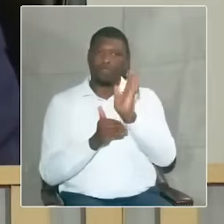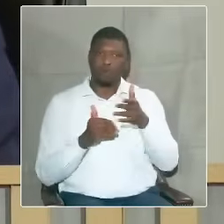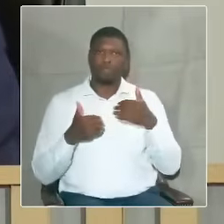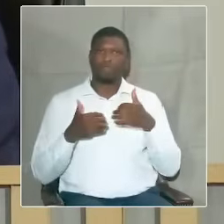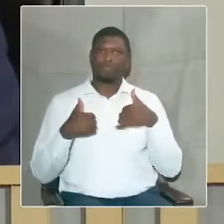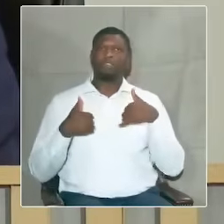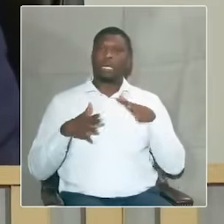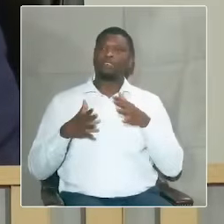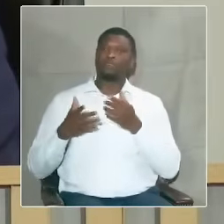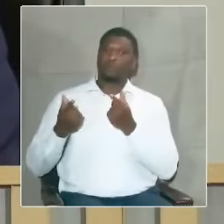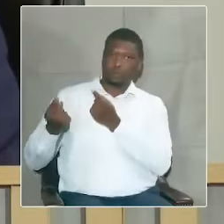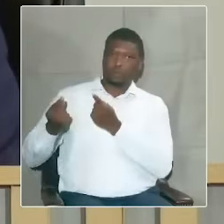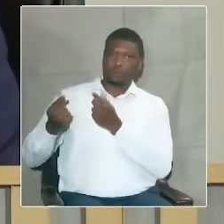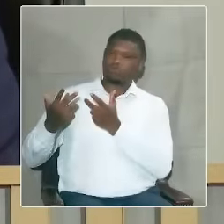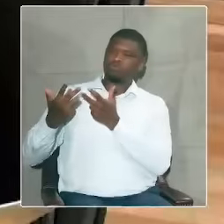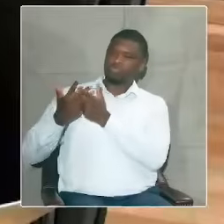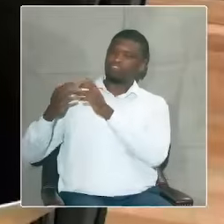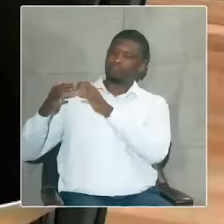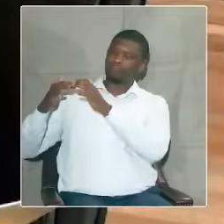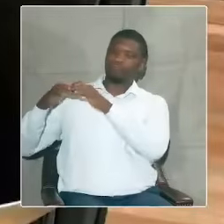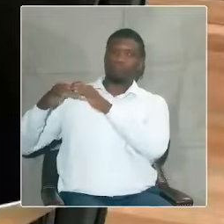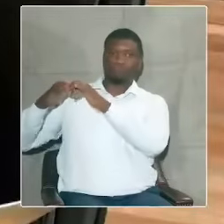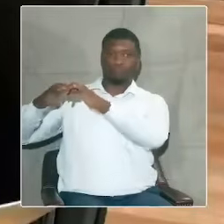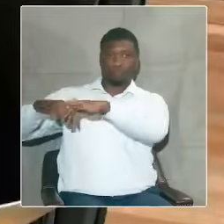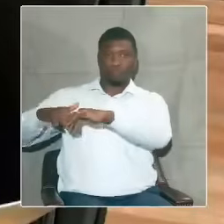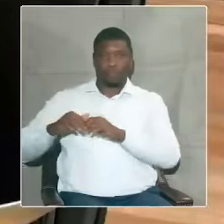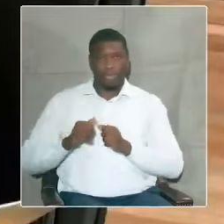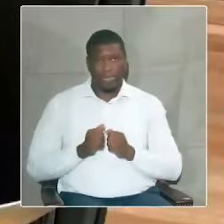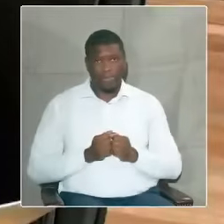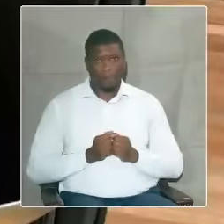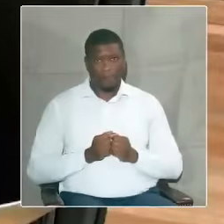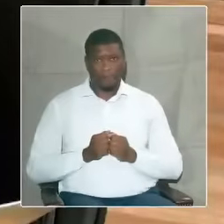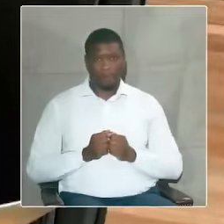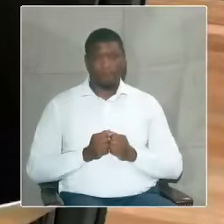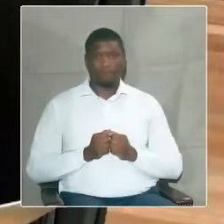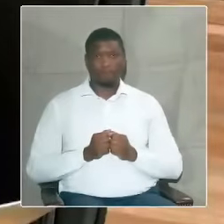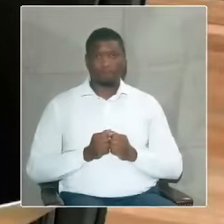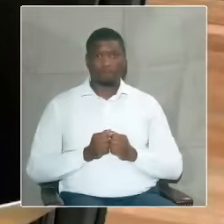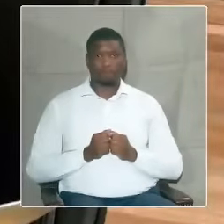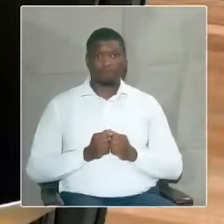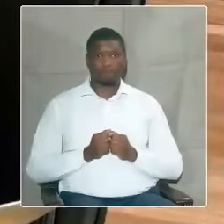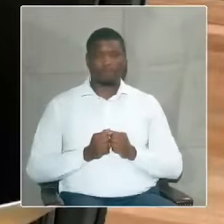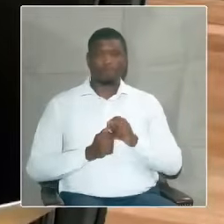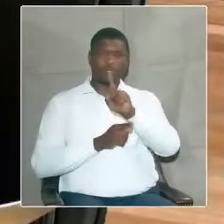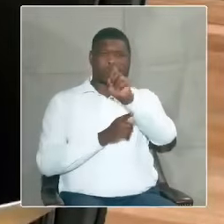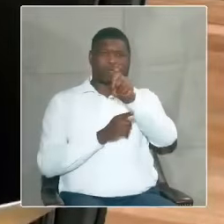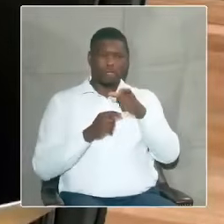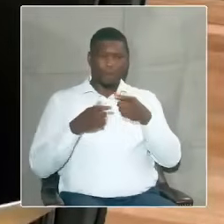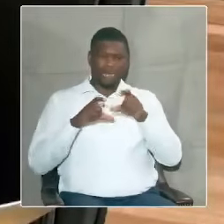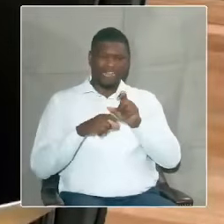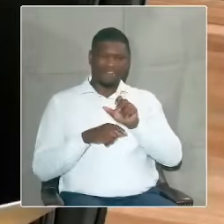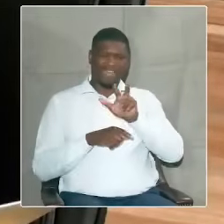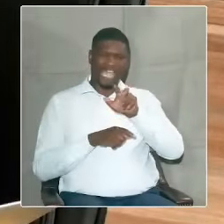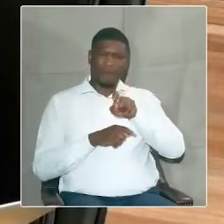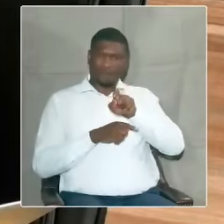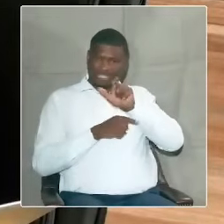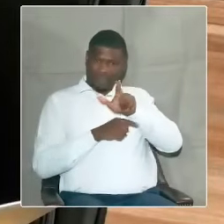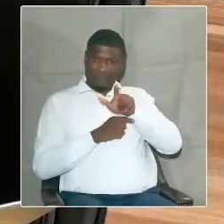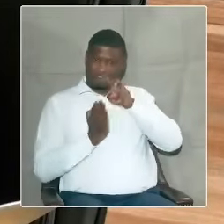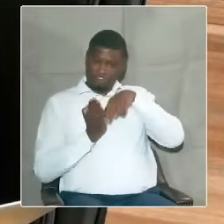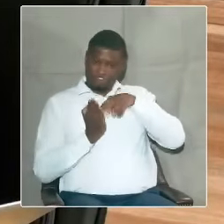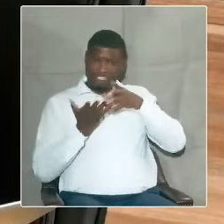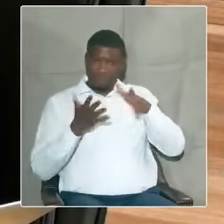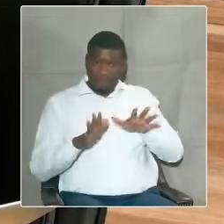start implementing. Did you have an opportunity to consider paragraph 3.7 of his letter